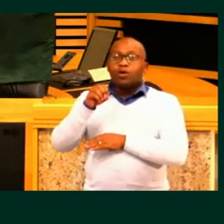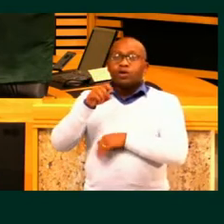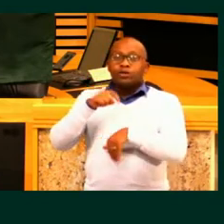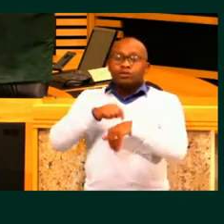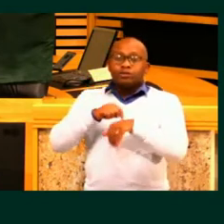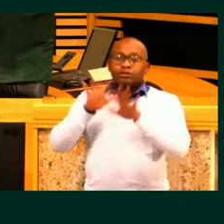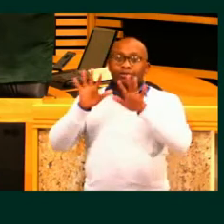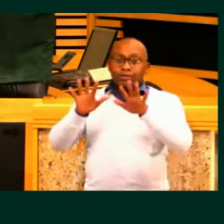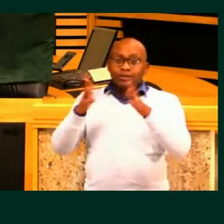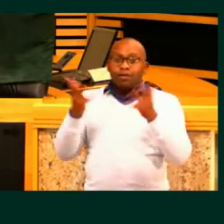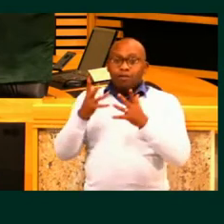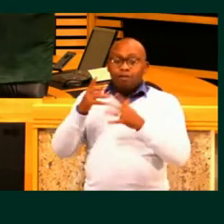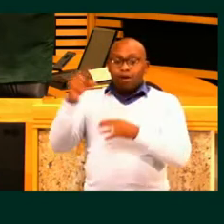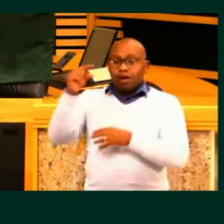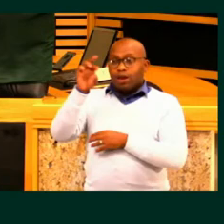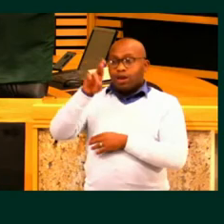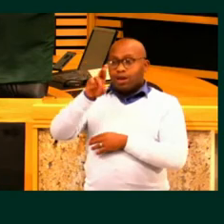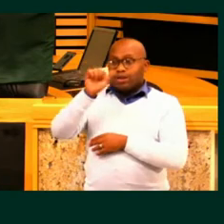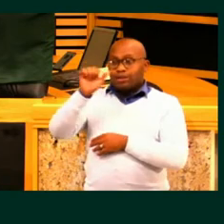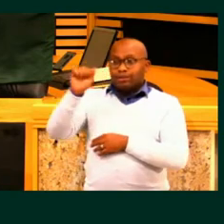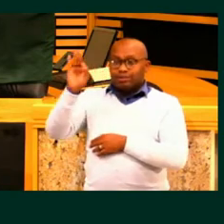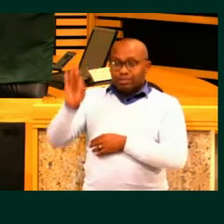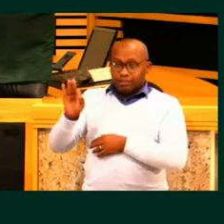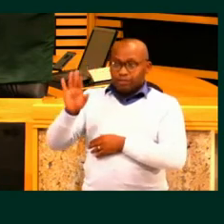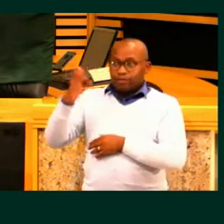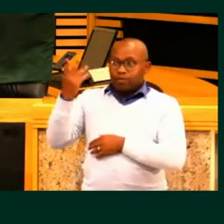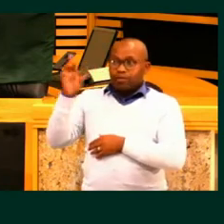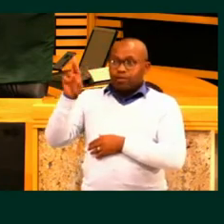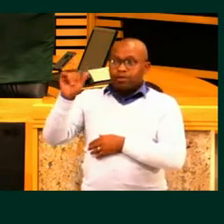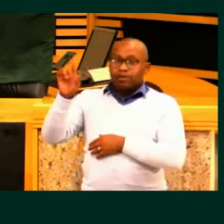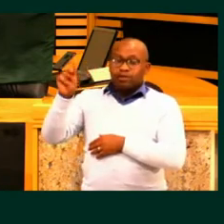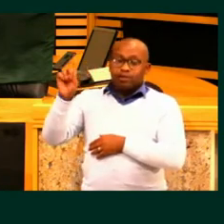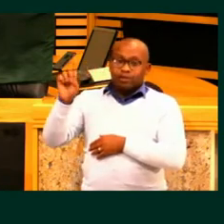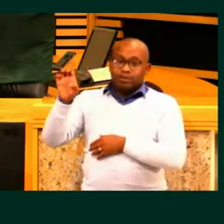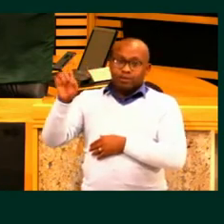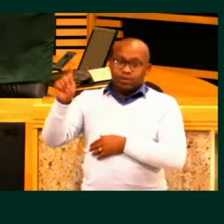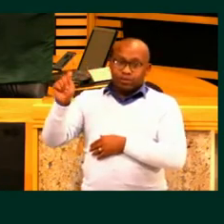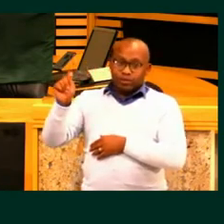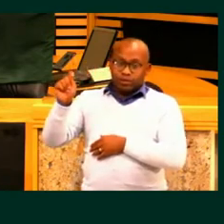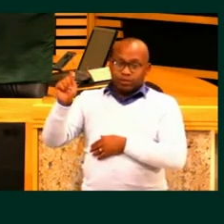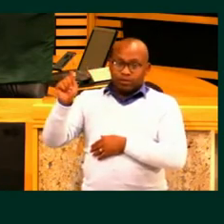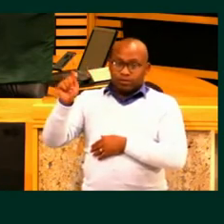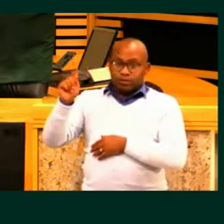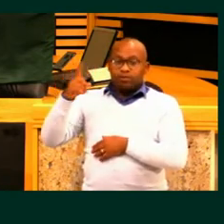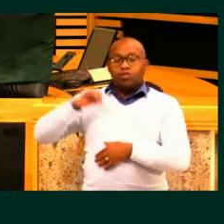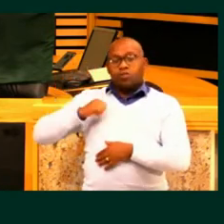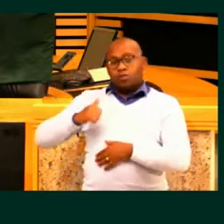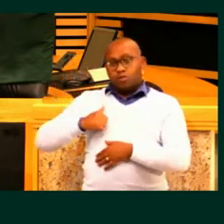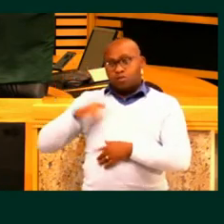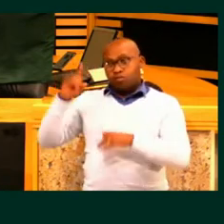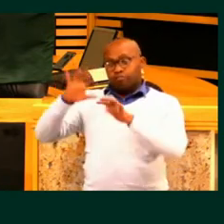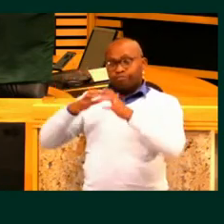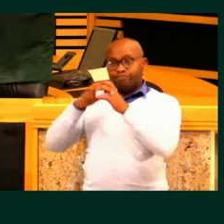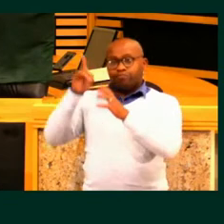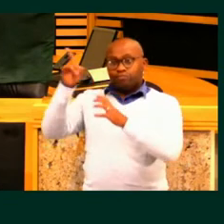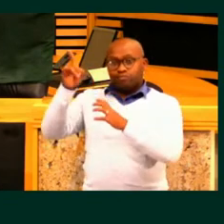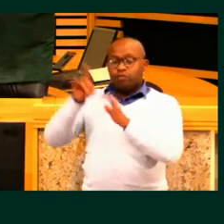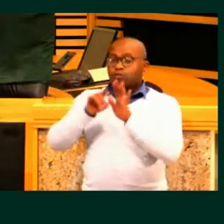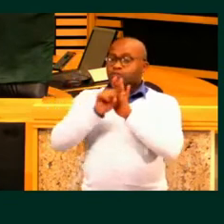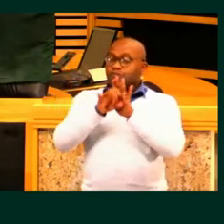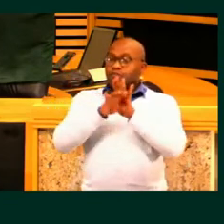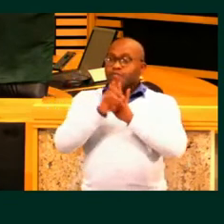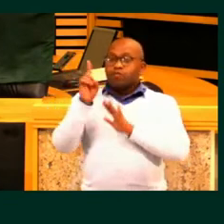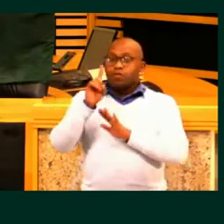in Reet Dr be no local municipality for the presentation